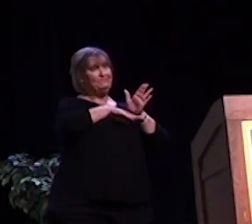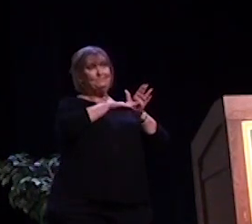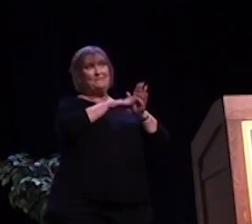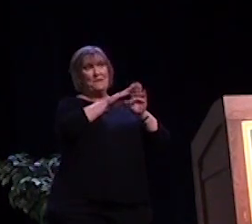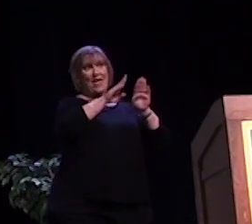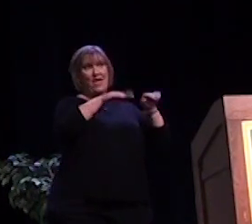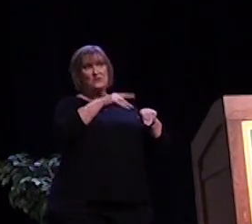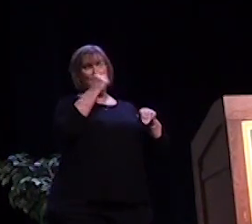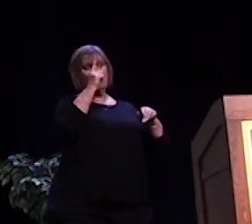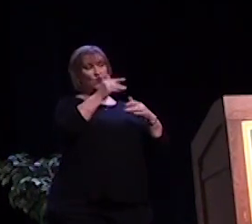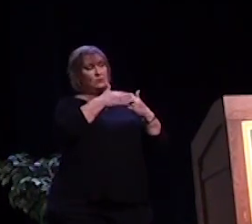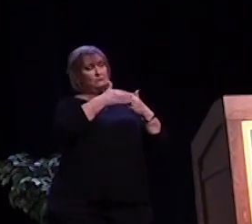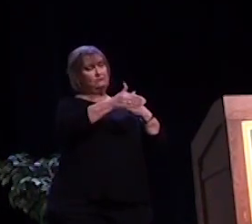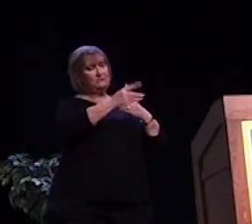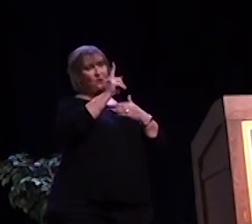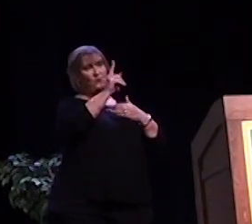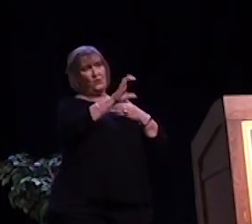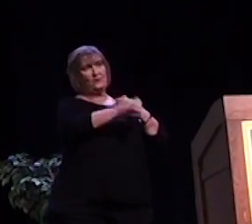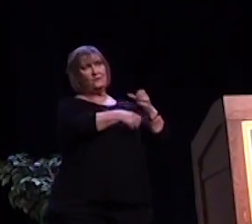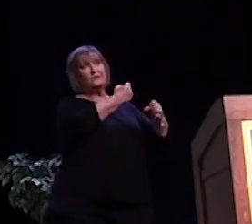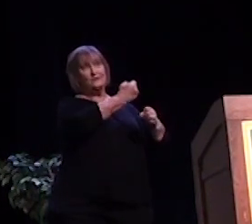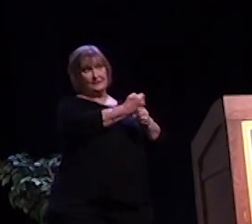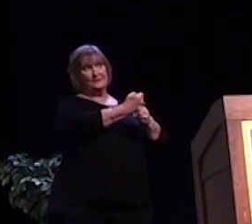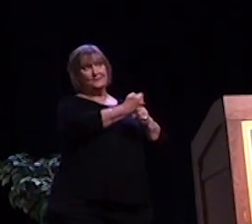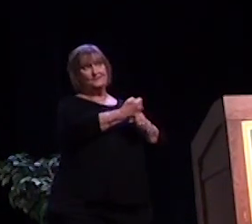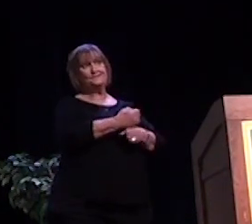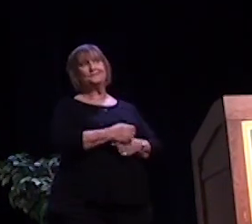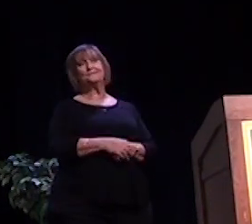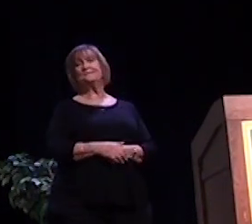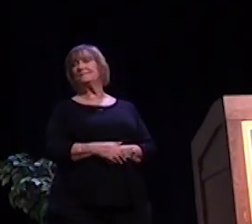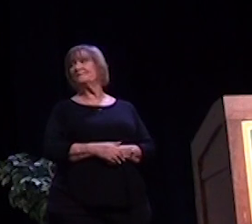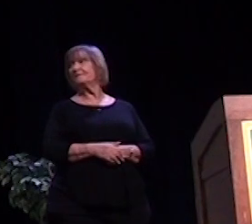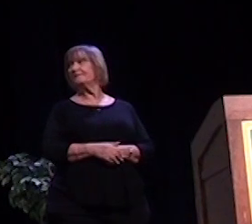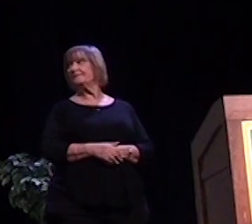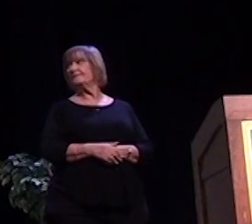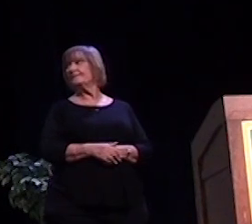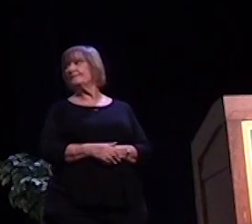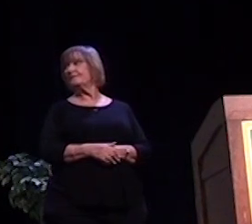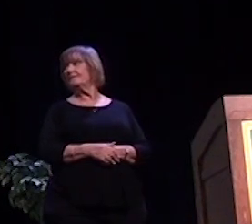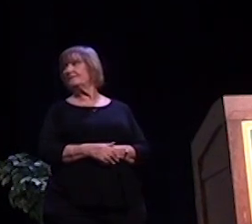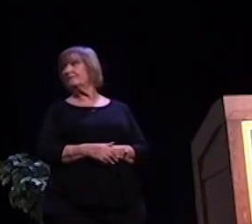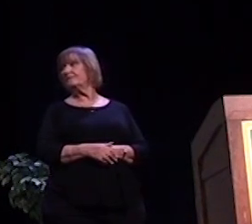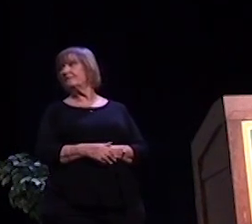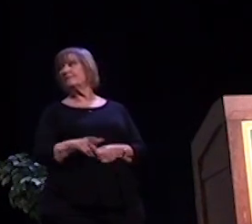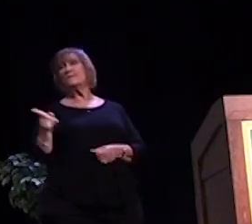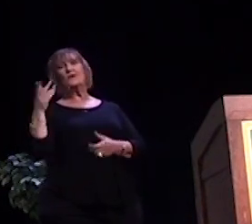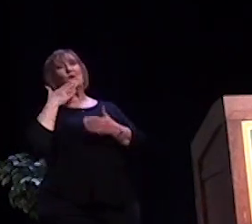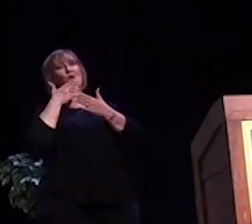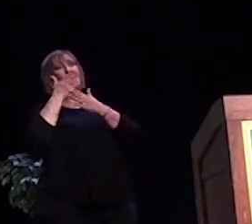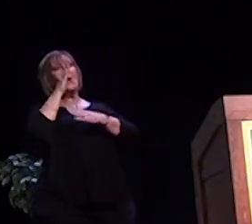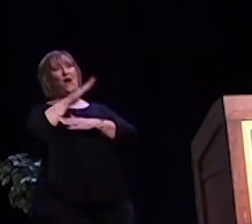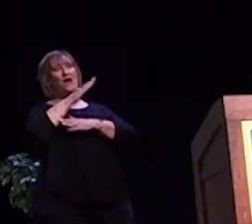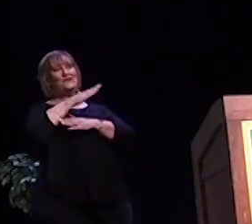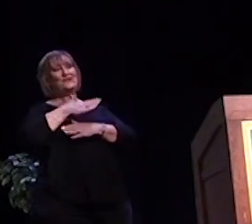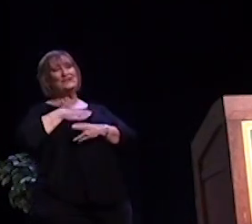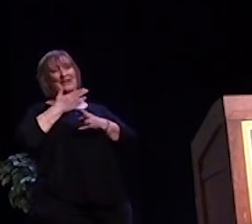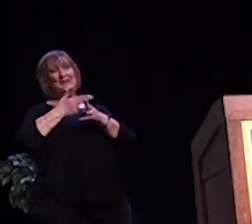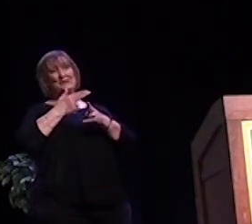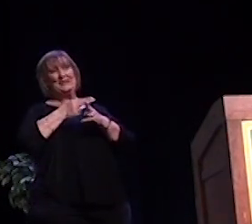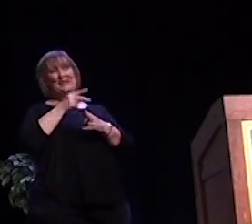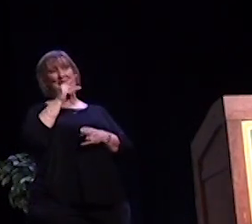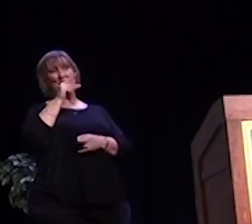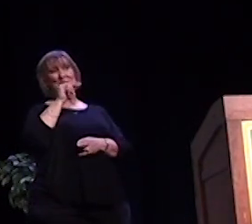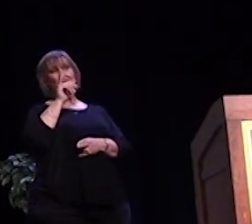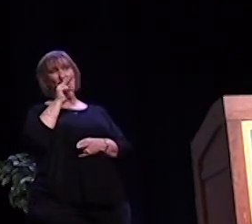years. Good afternoon. My name is Jeannie Wright,